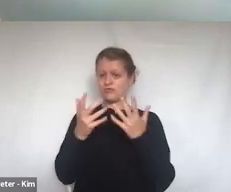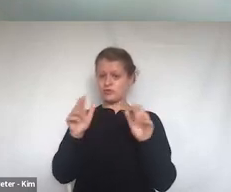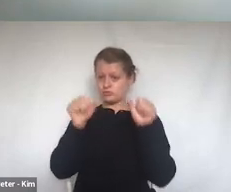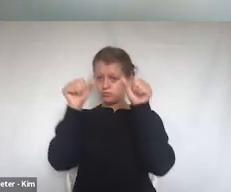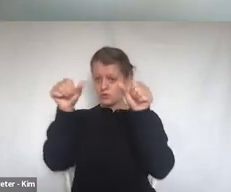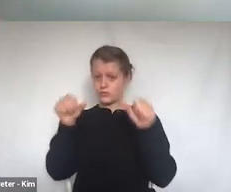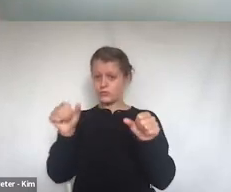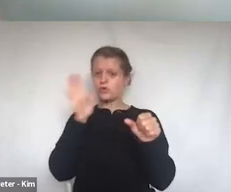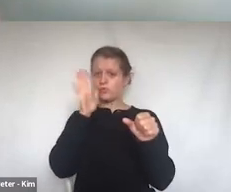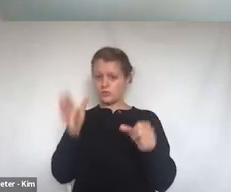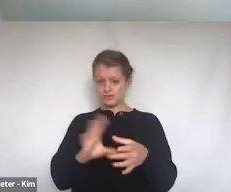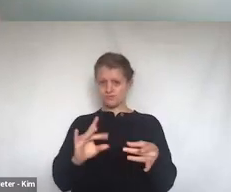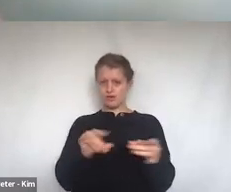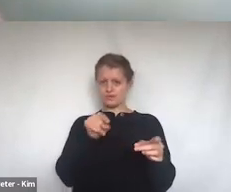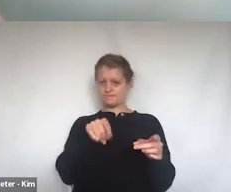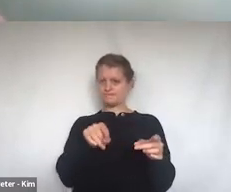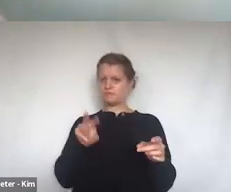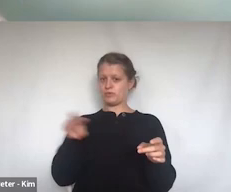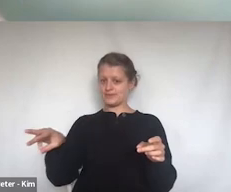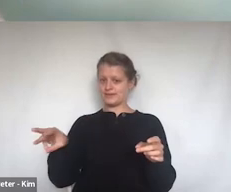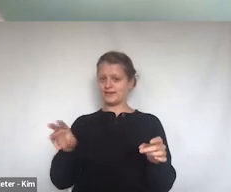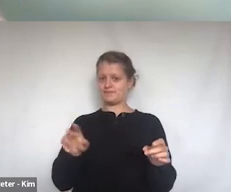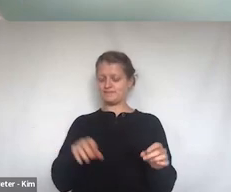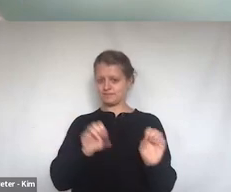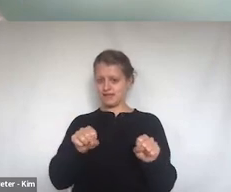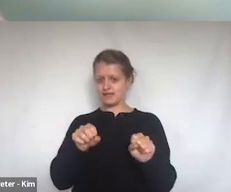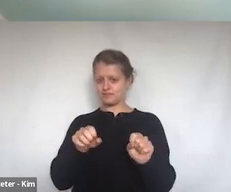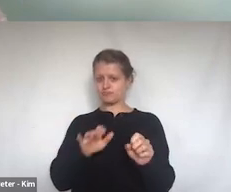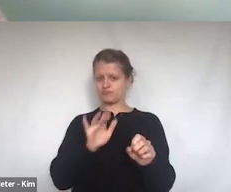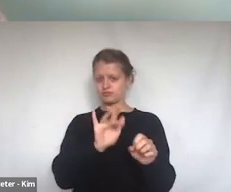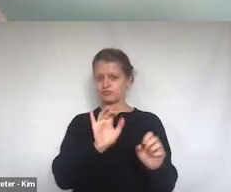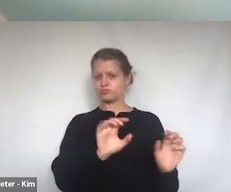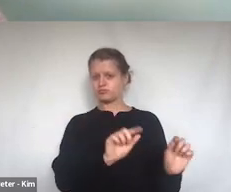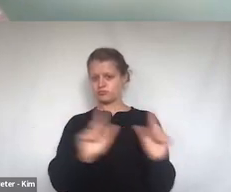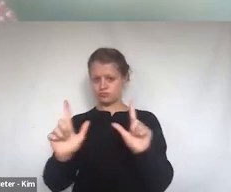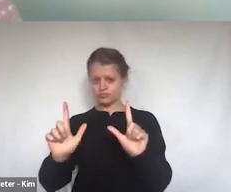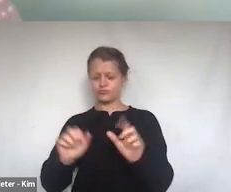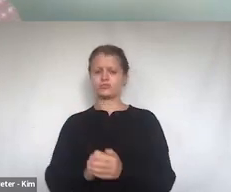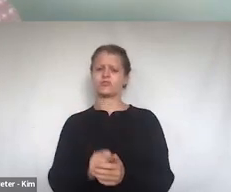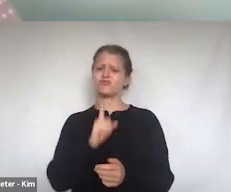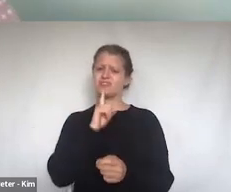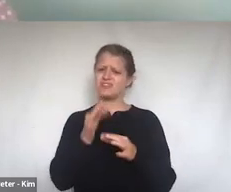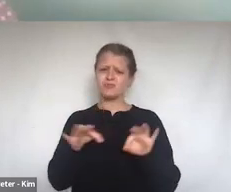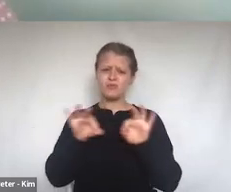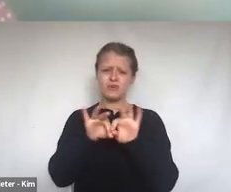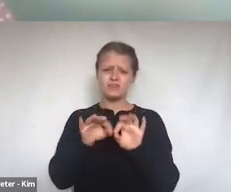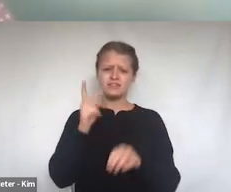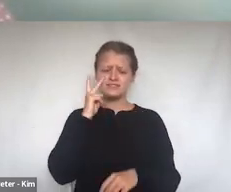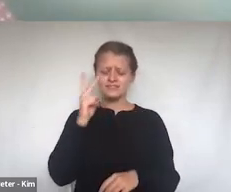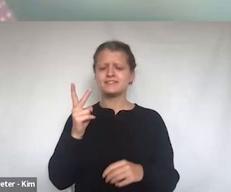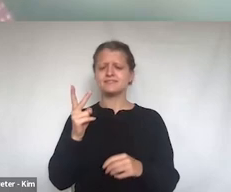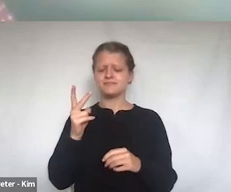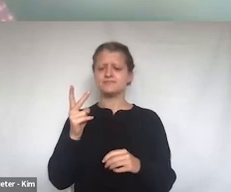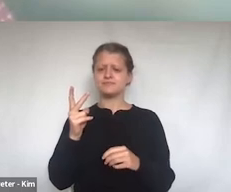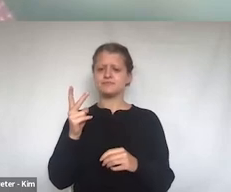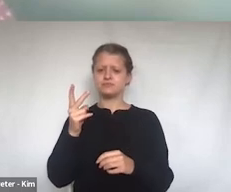on important questions to ask as part of a check-in. We think this is really important to leverage the benefits of social connection so that we